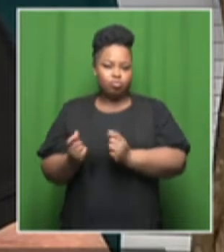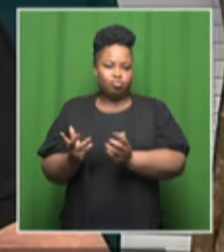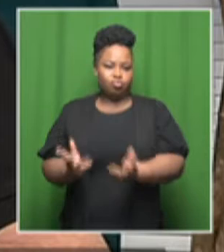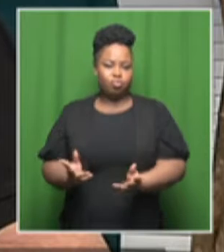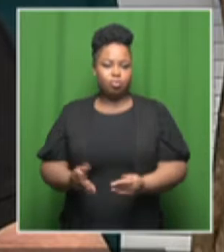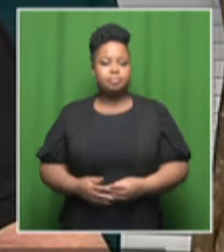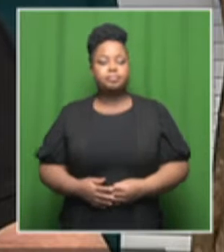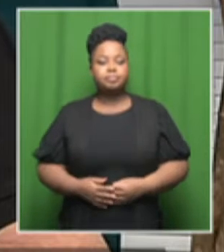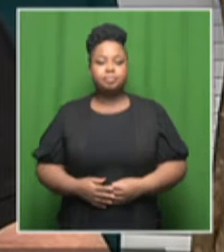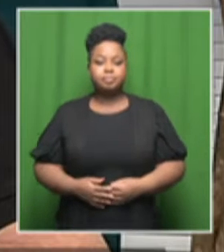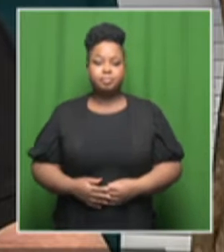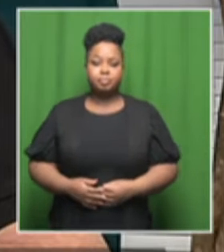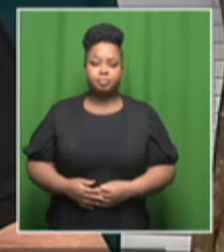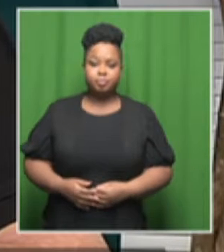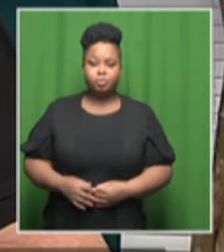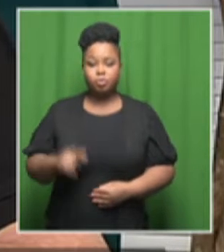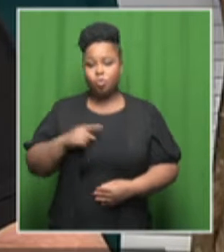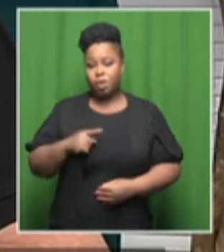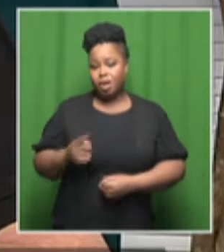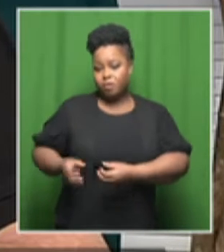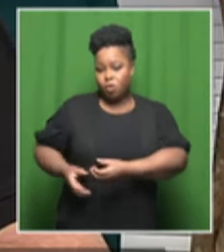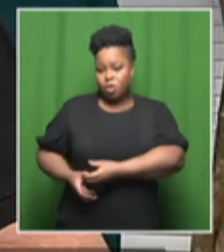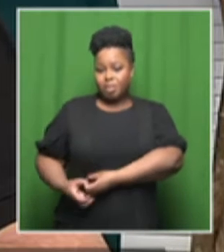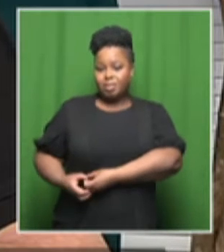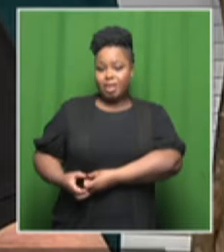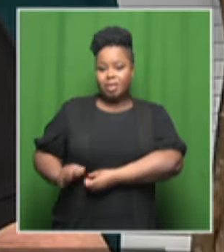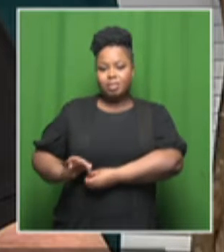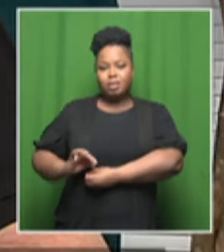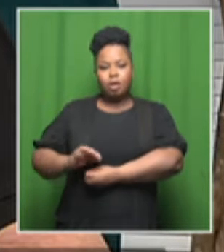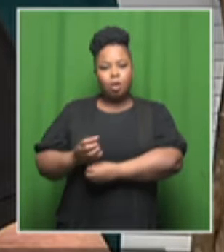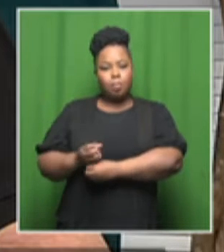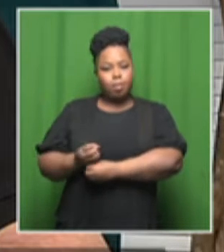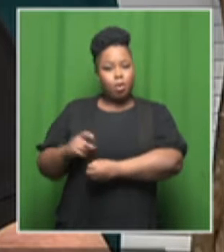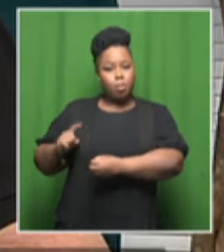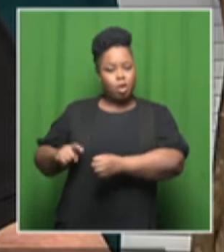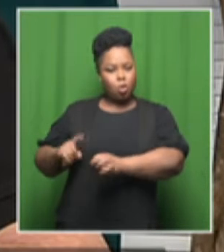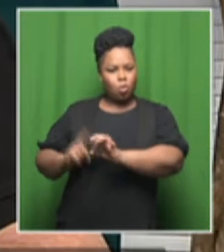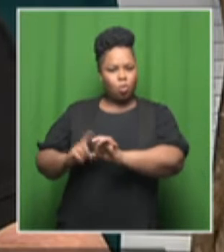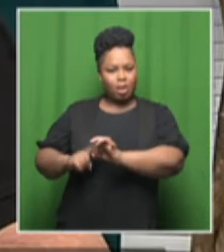the quality of these eggs are influenced by